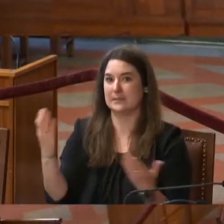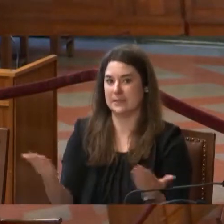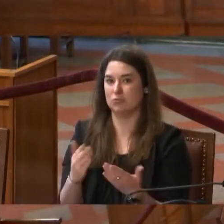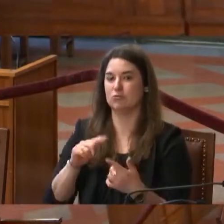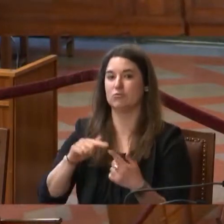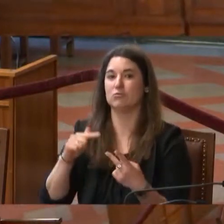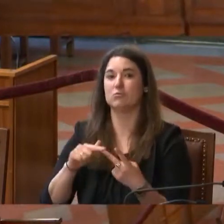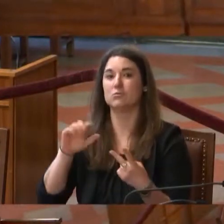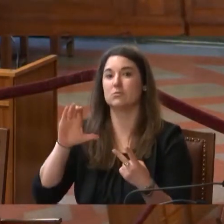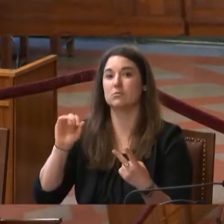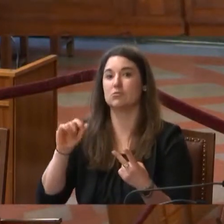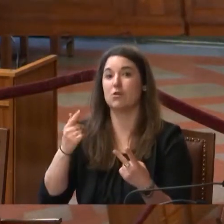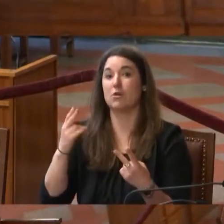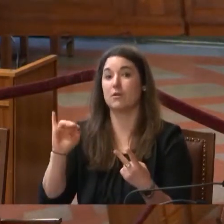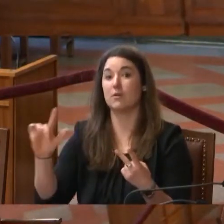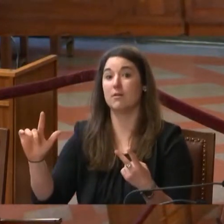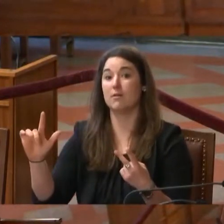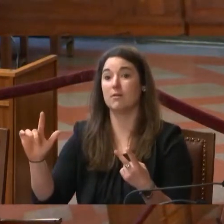Here. Mr. Coghill.